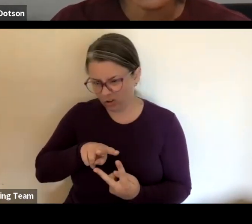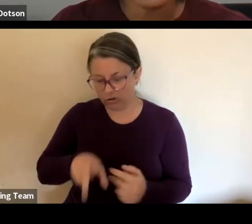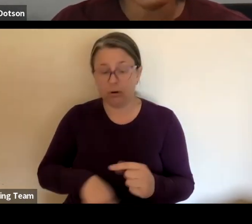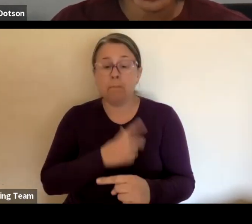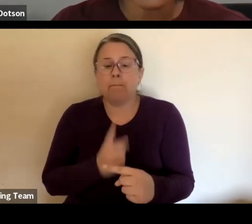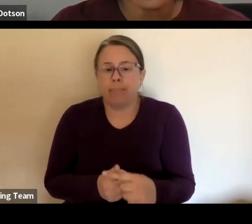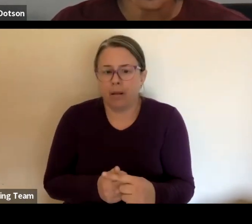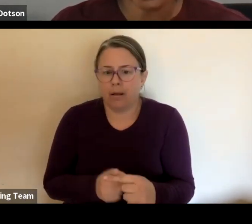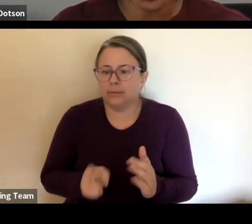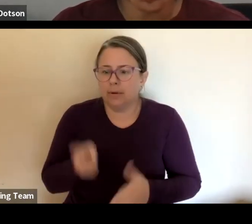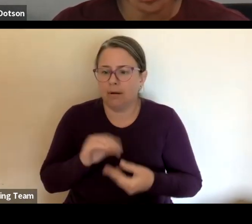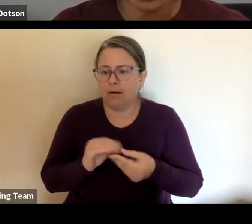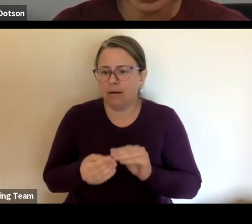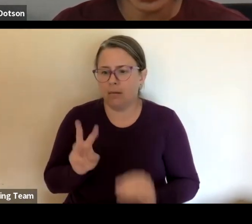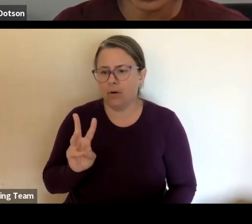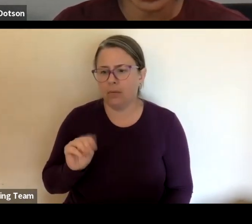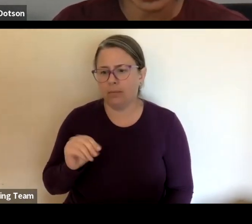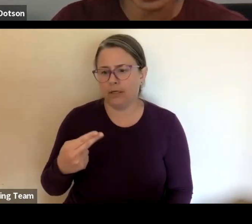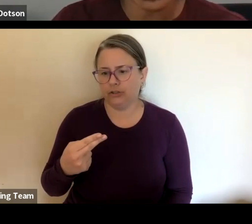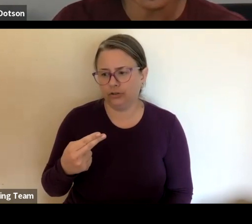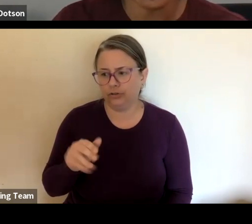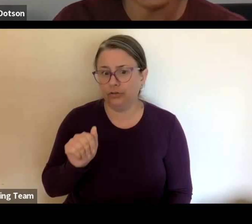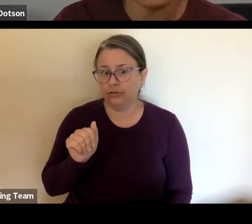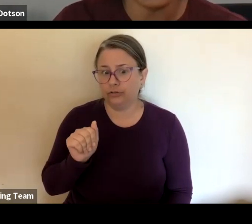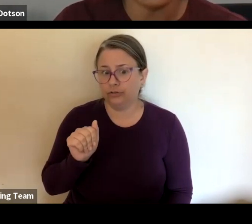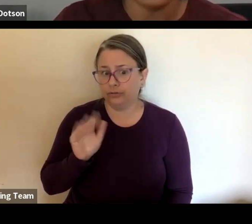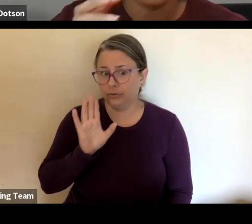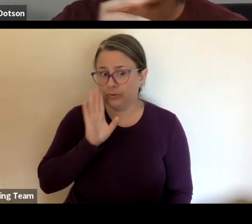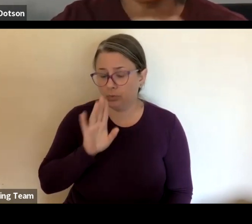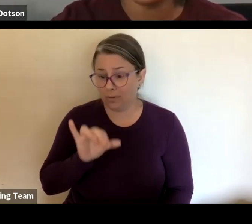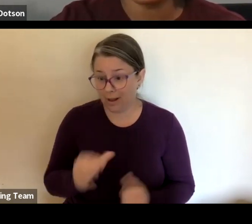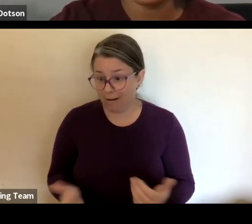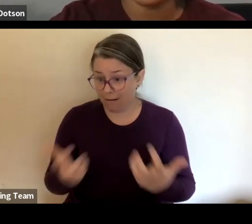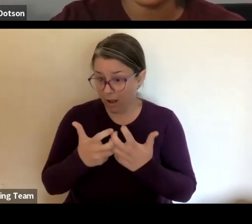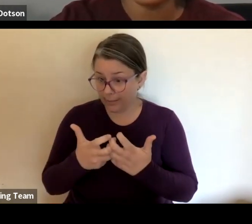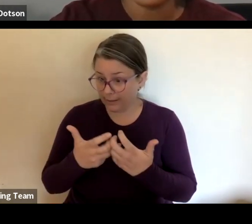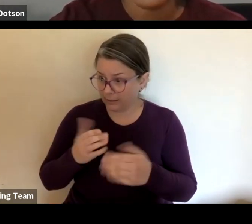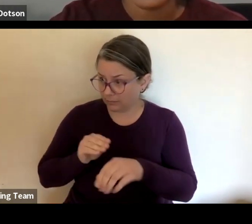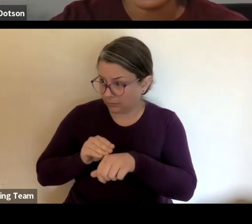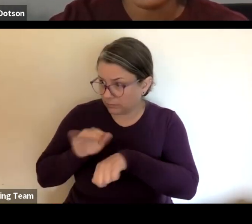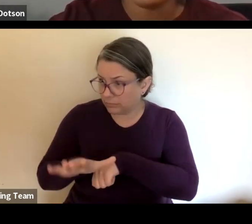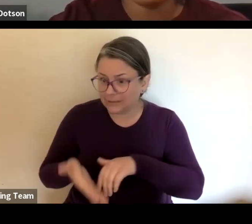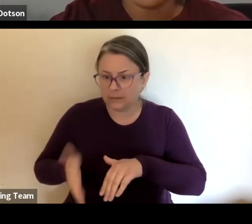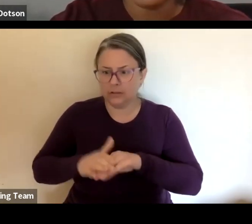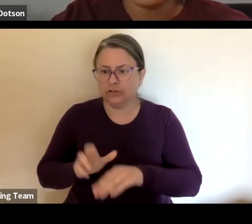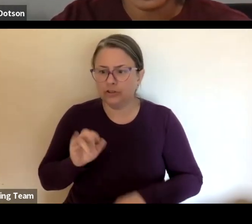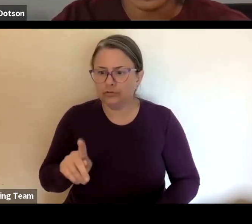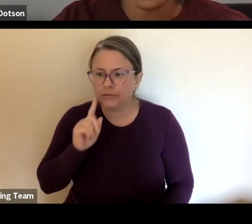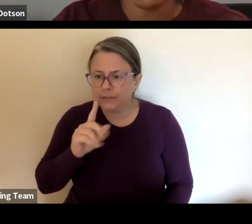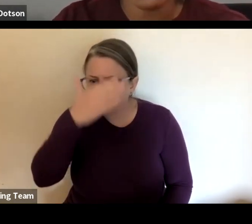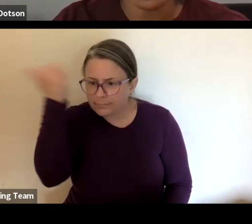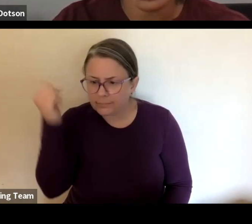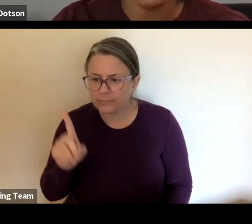dementia. Now, when you think about it, because vascular depression is the combination of a depressive